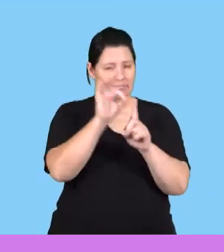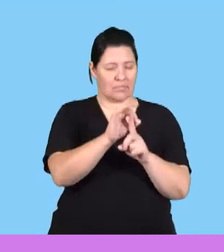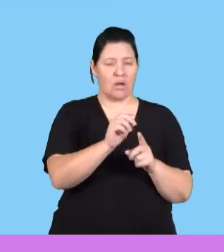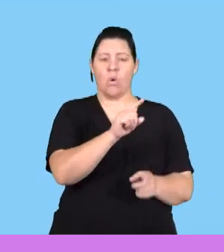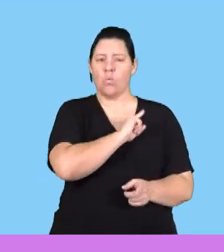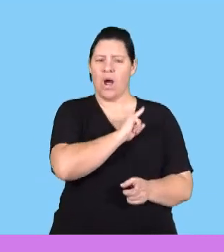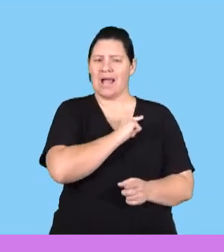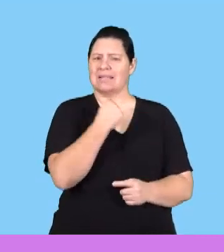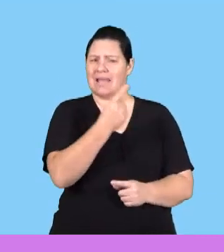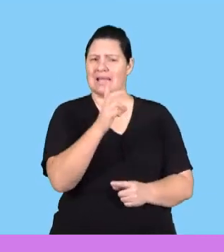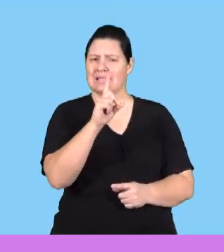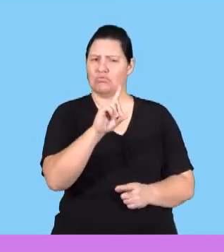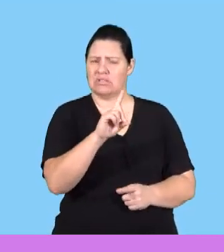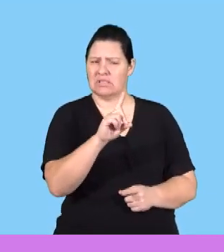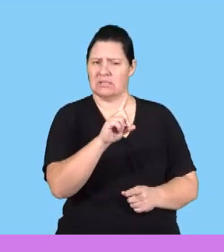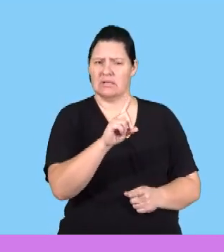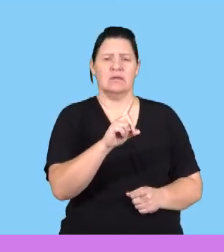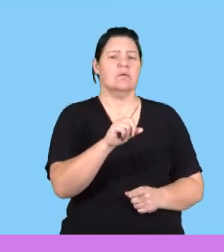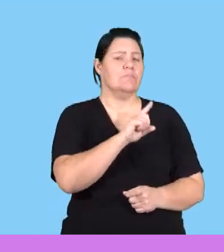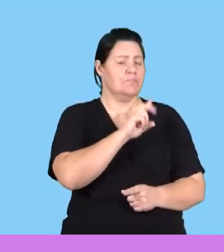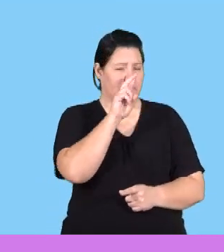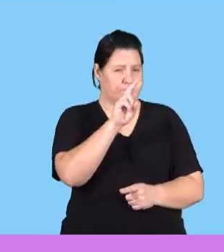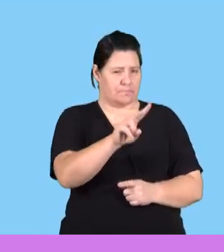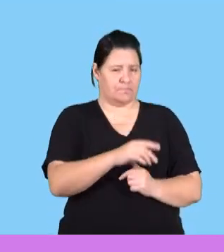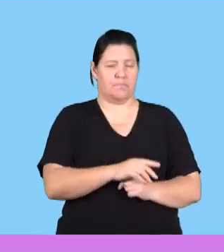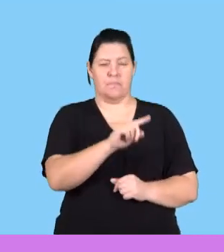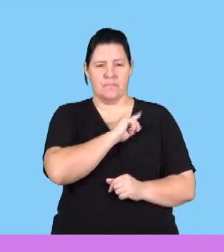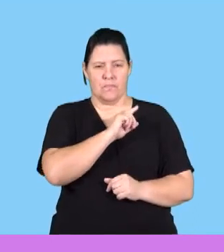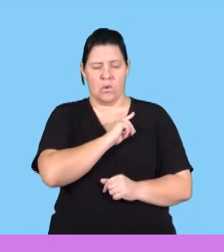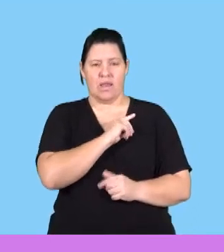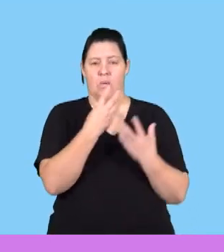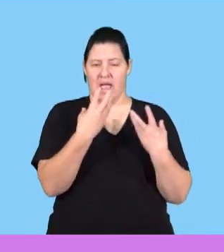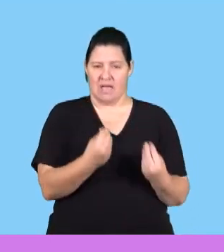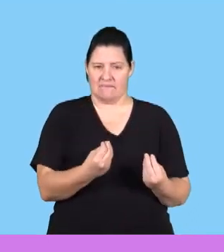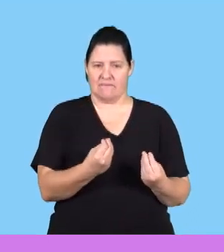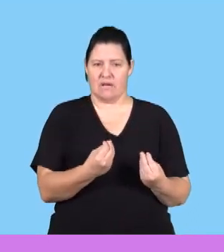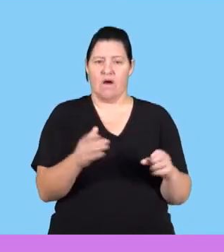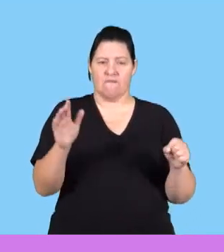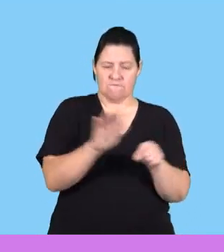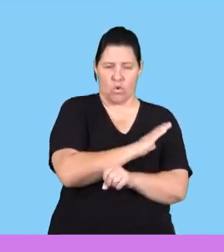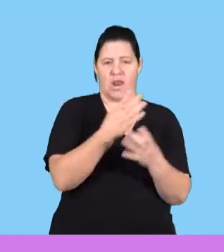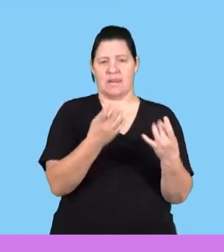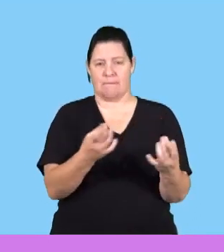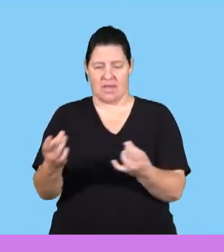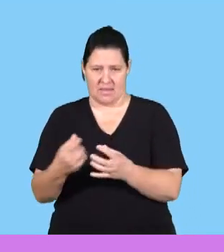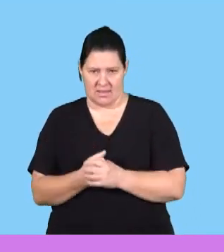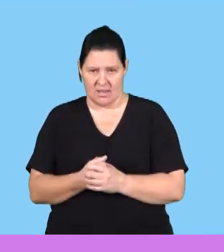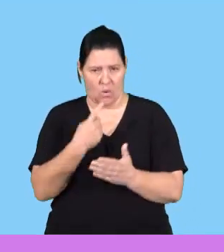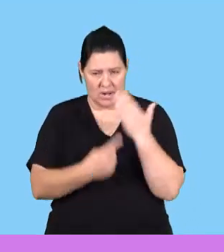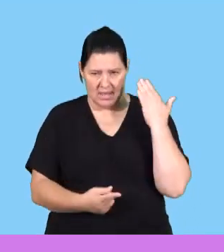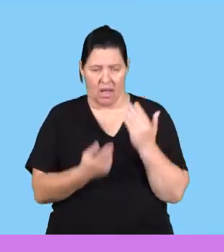data, okay? Why do I say that it's discrete data? If you look at it, because it consists of